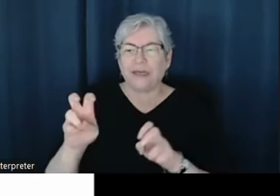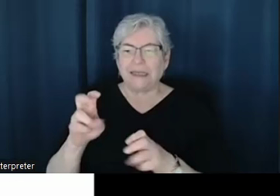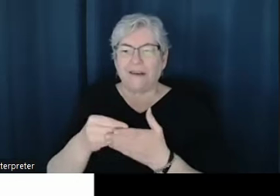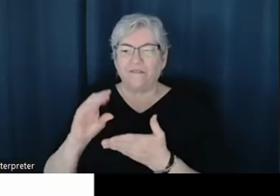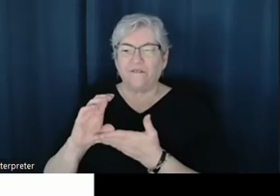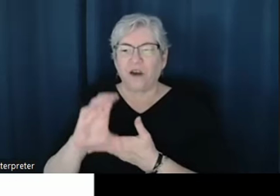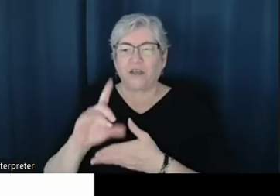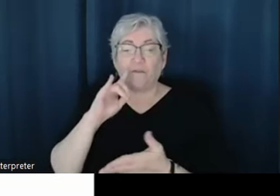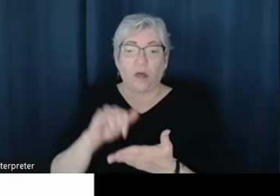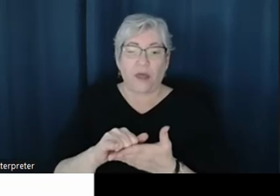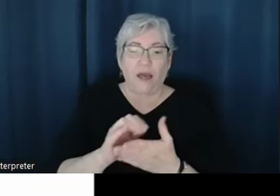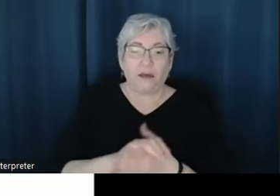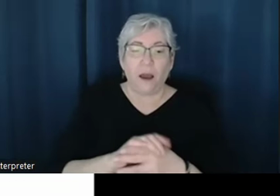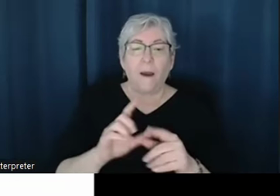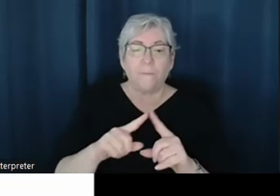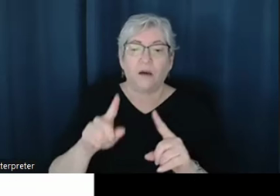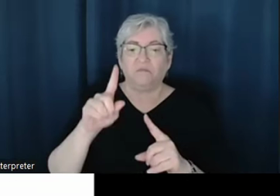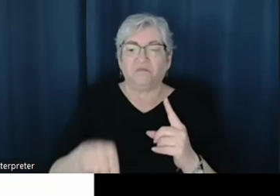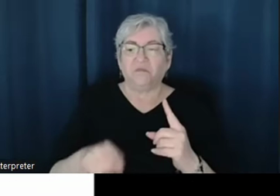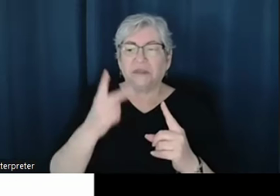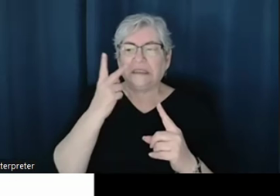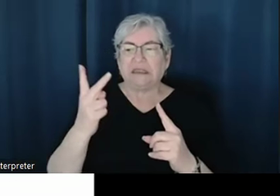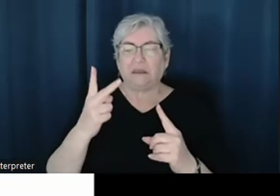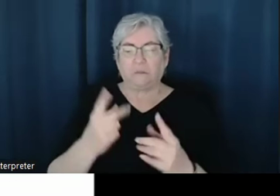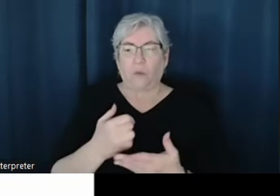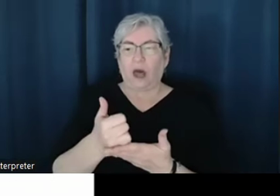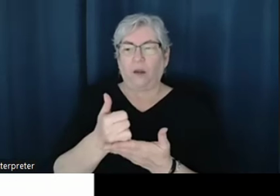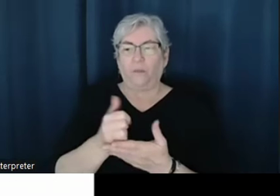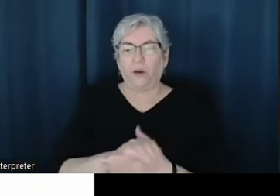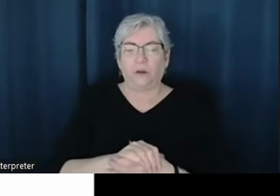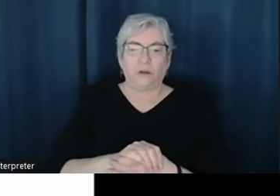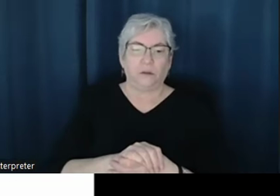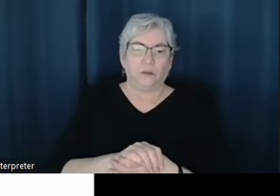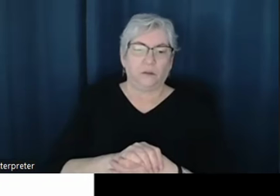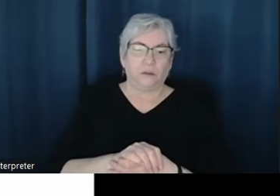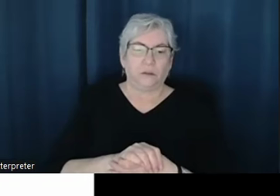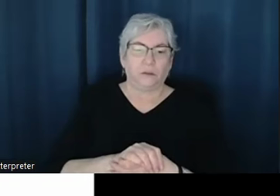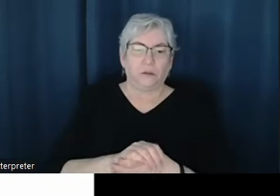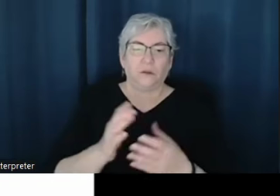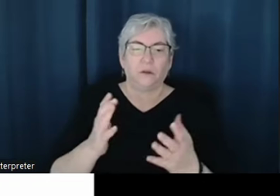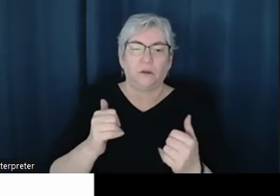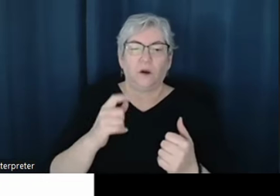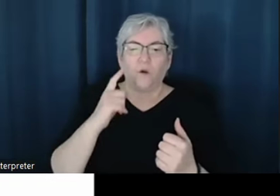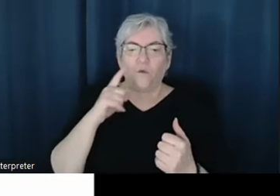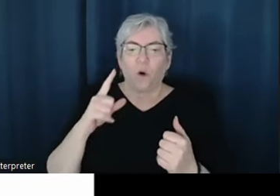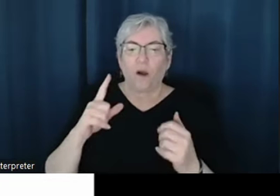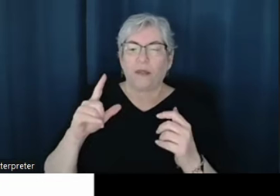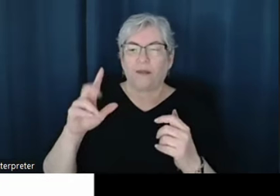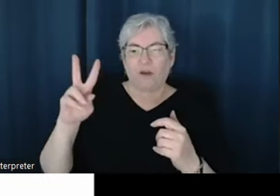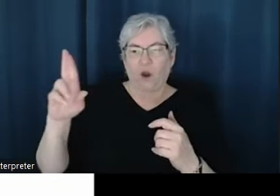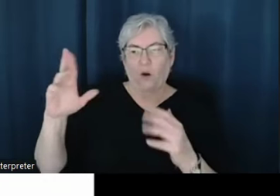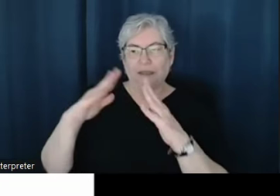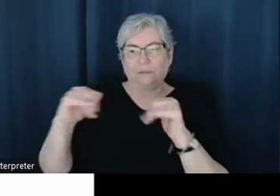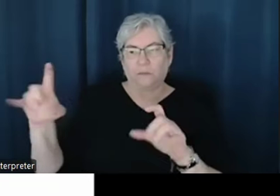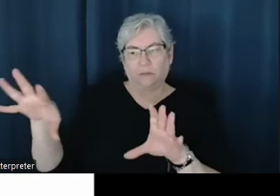do it. But these are, as you'll see, things that are helpful for this system, for the VR system to be